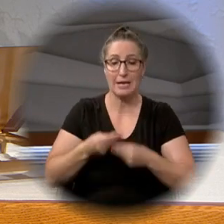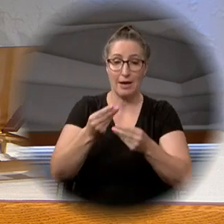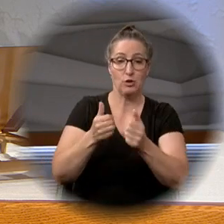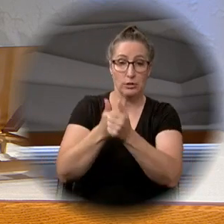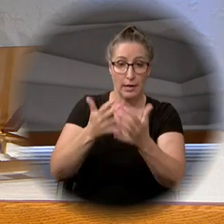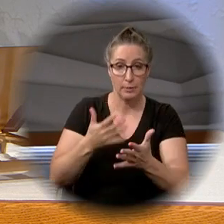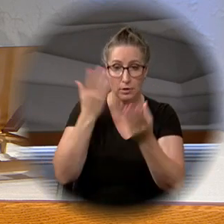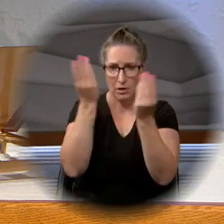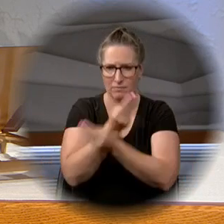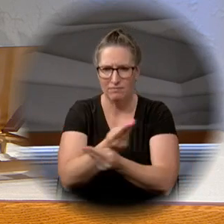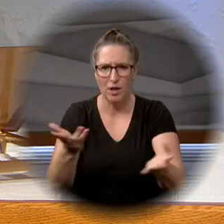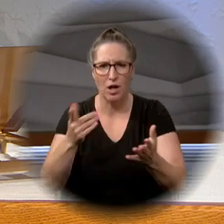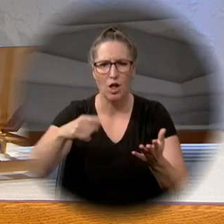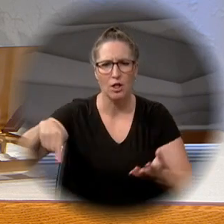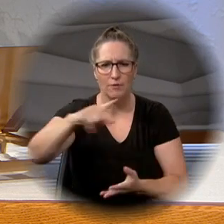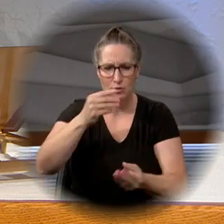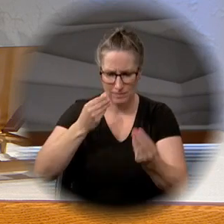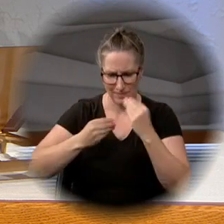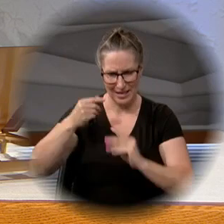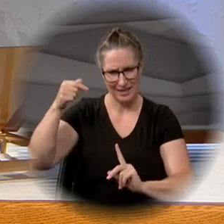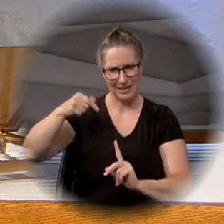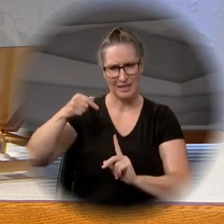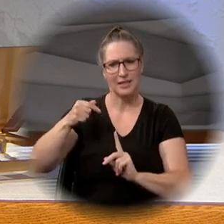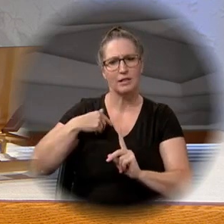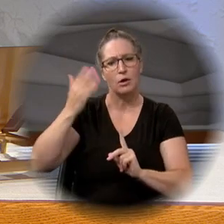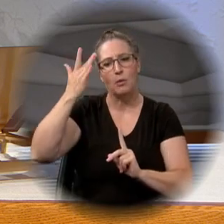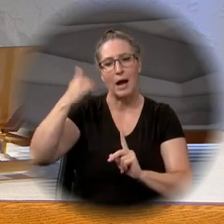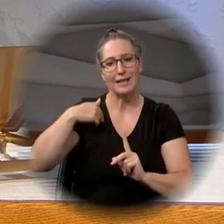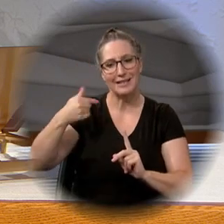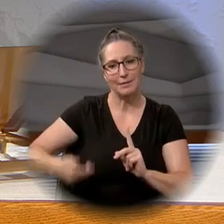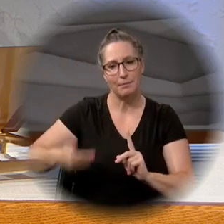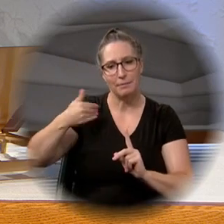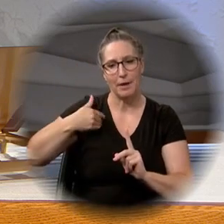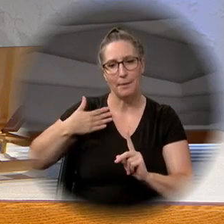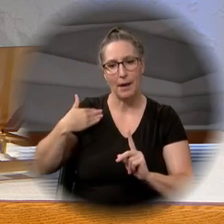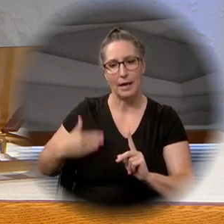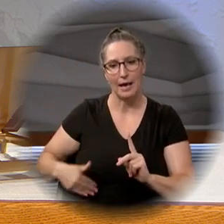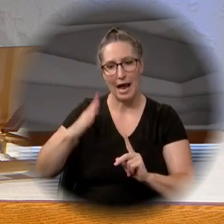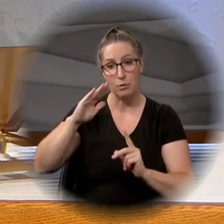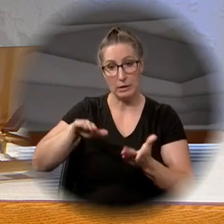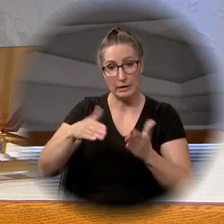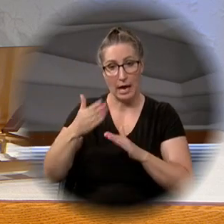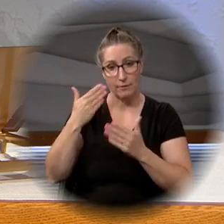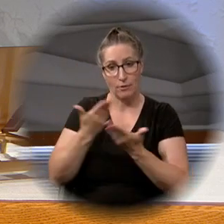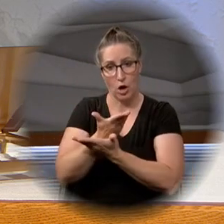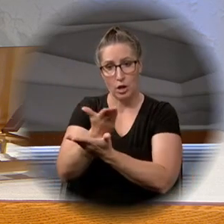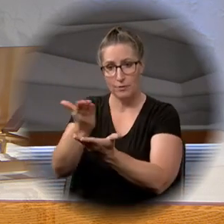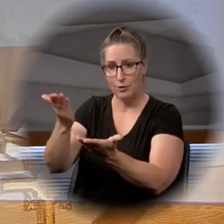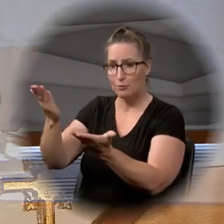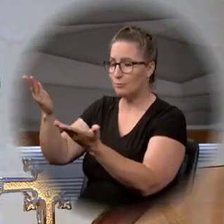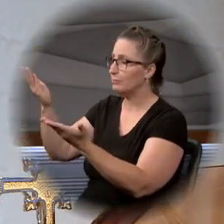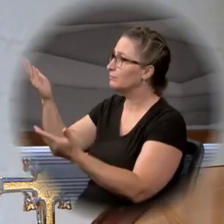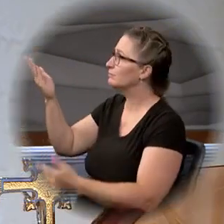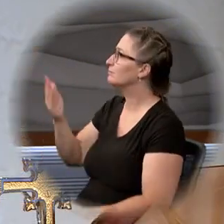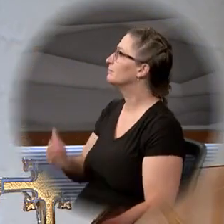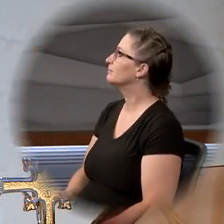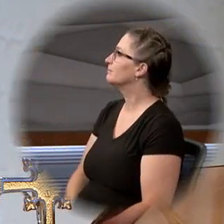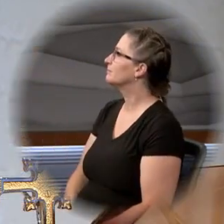saying, "Take this, all of you, and eat of it, for this is my body, which will be given up for